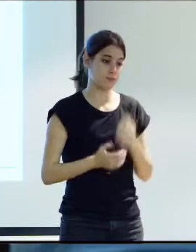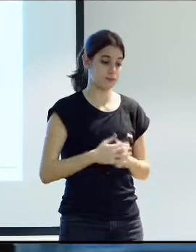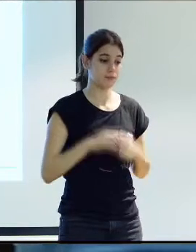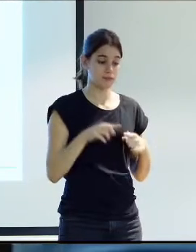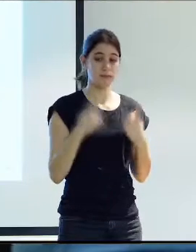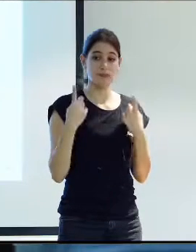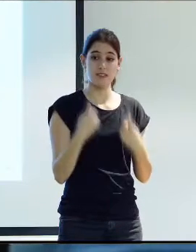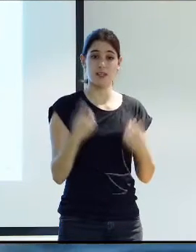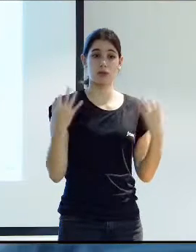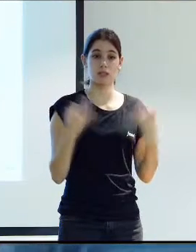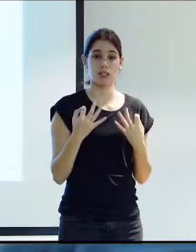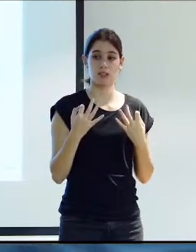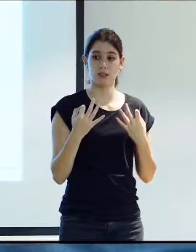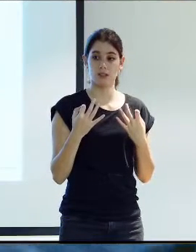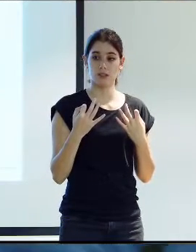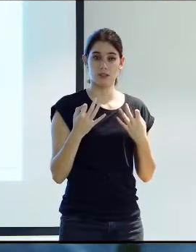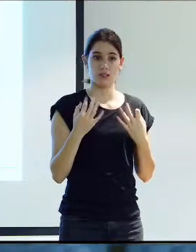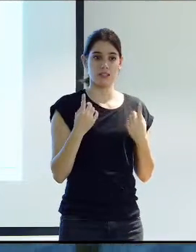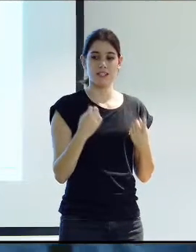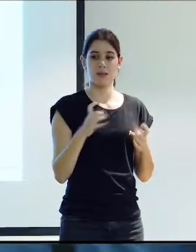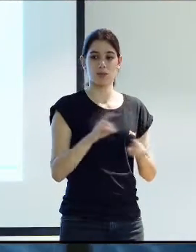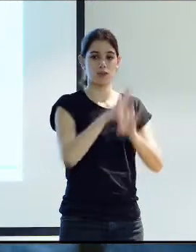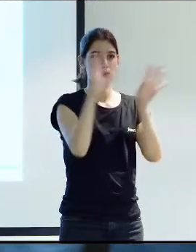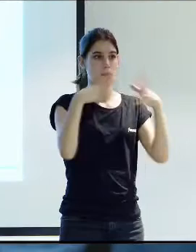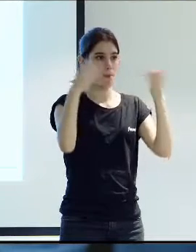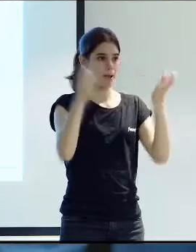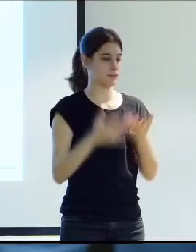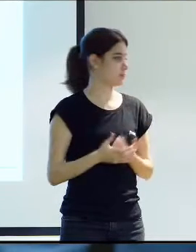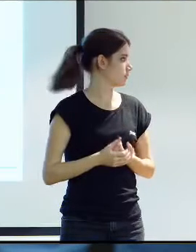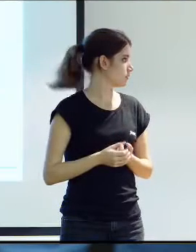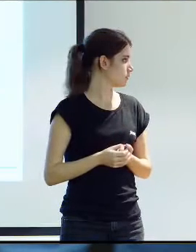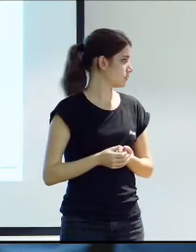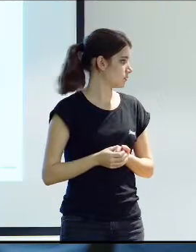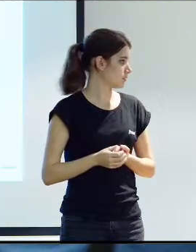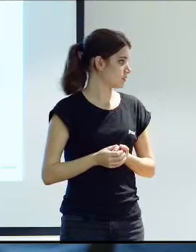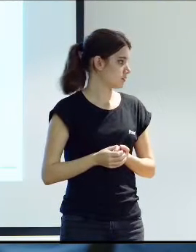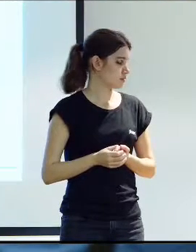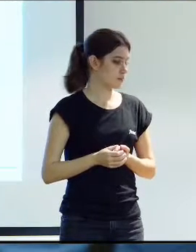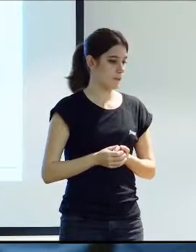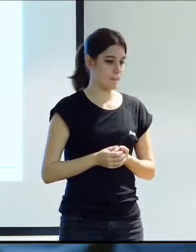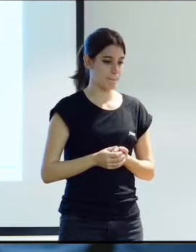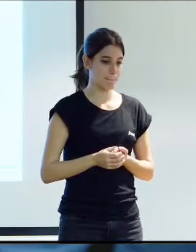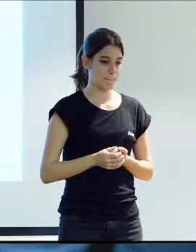And here we need something more. We need